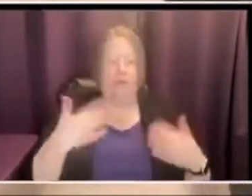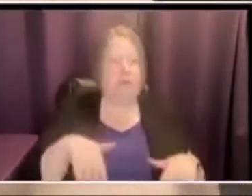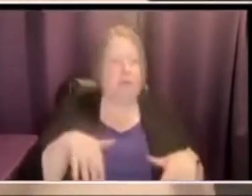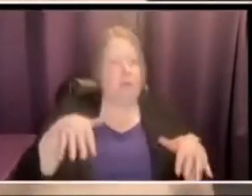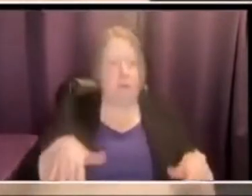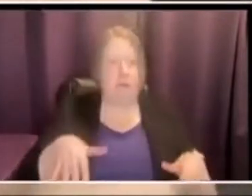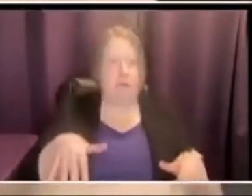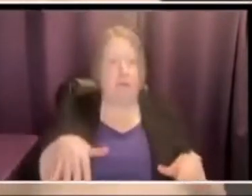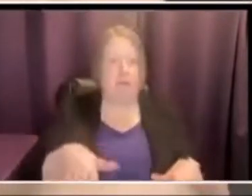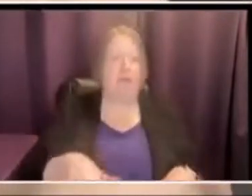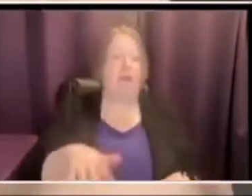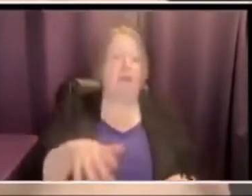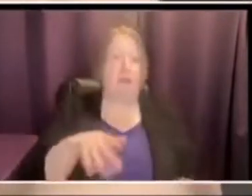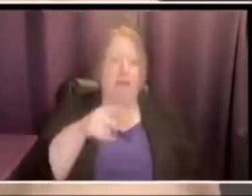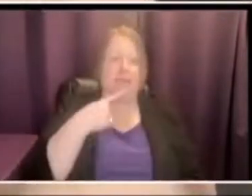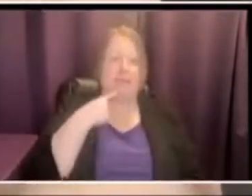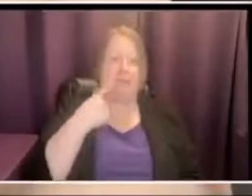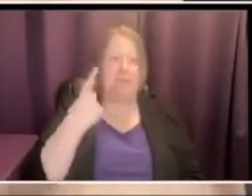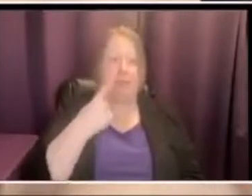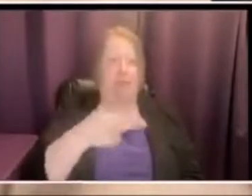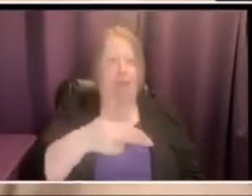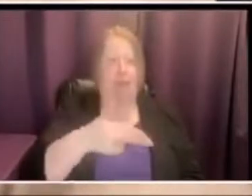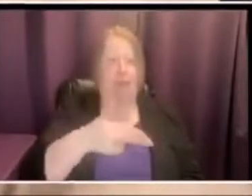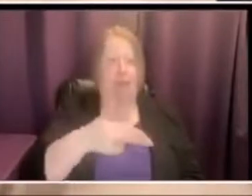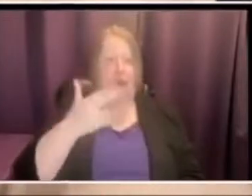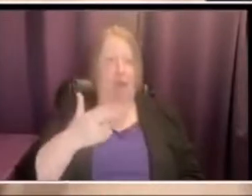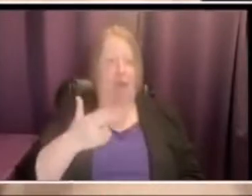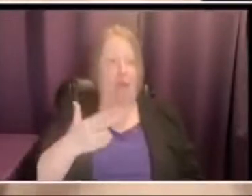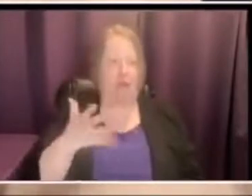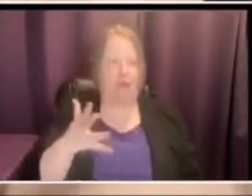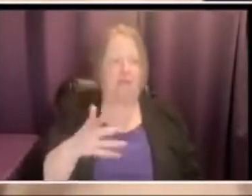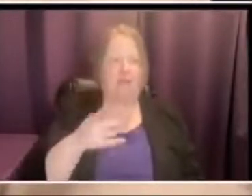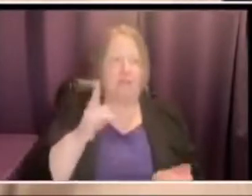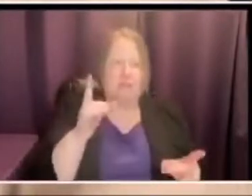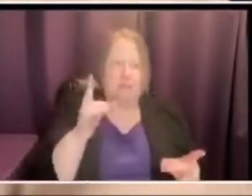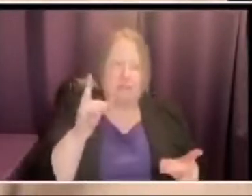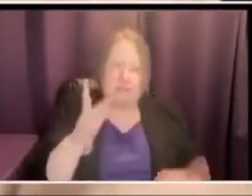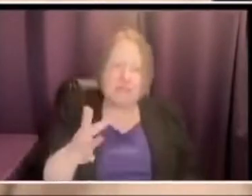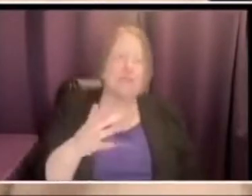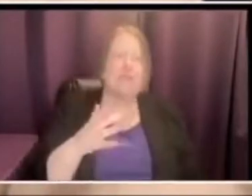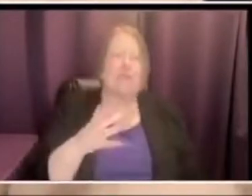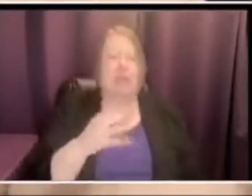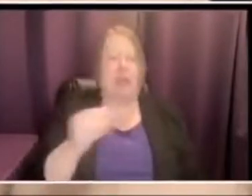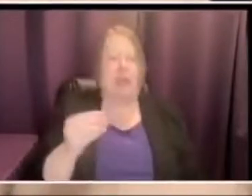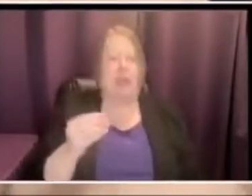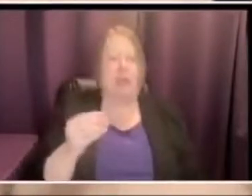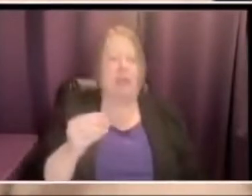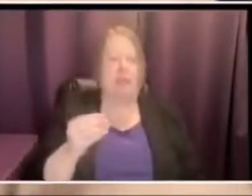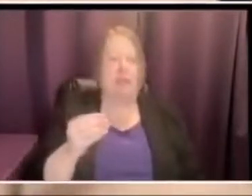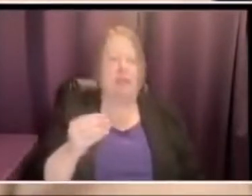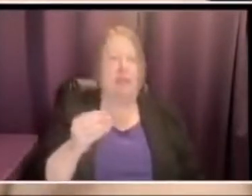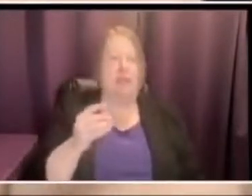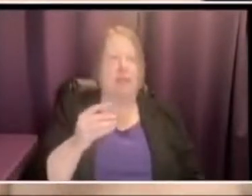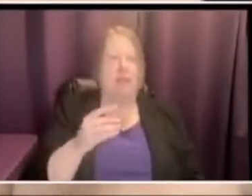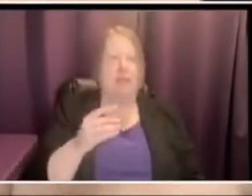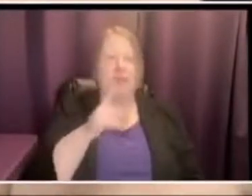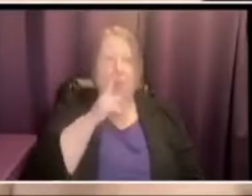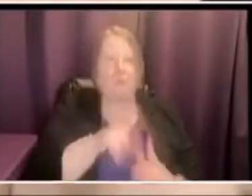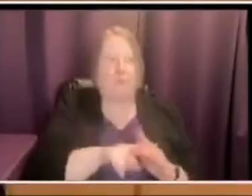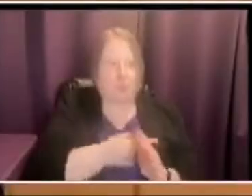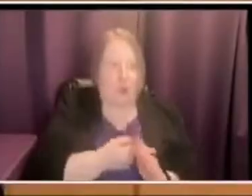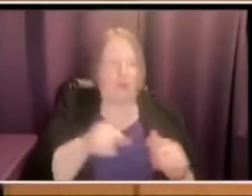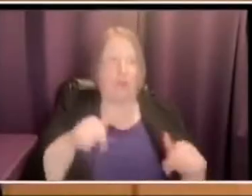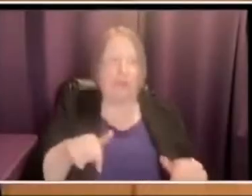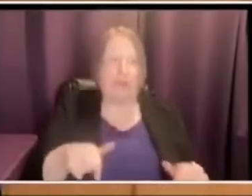somebody, they said somebody was shot. It's just horrendous, and all at the instigation of the President of the United